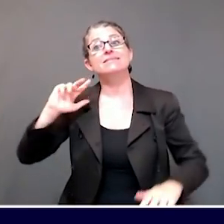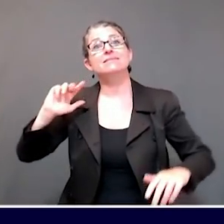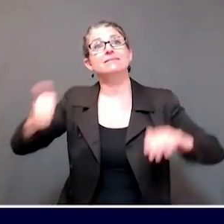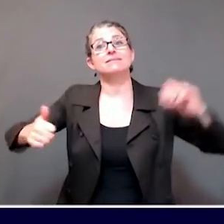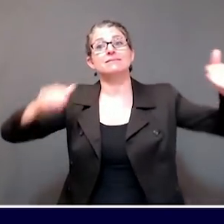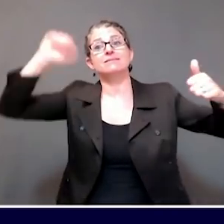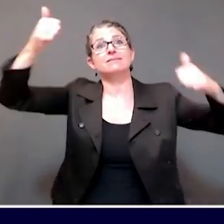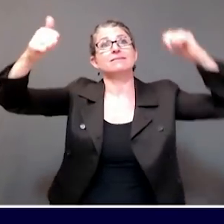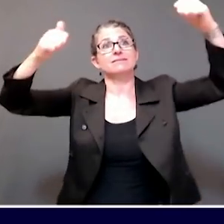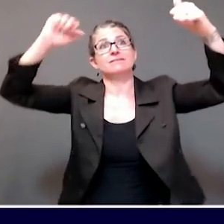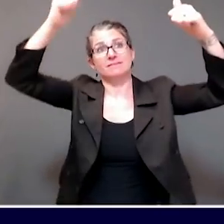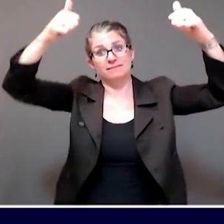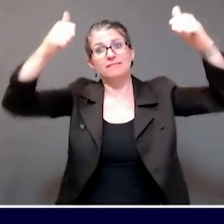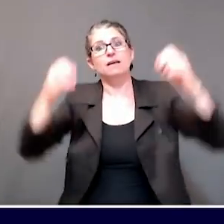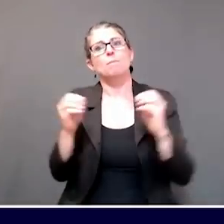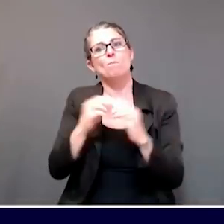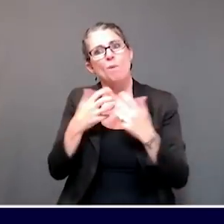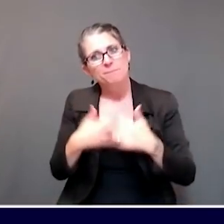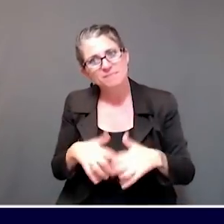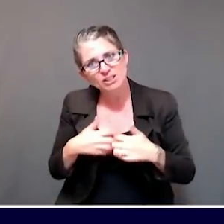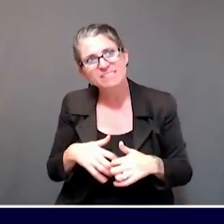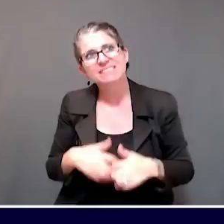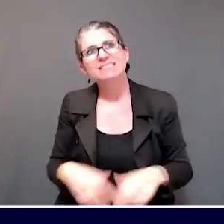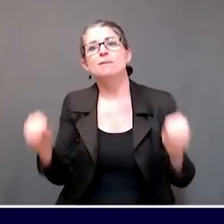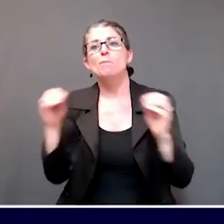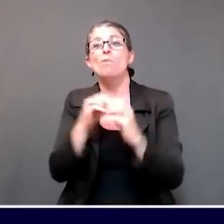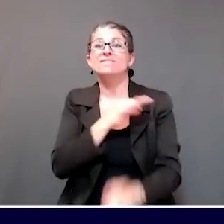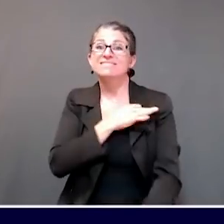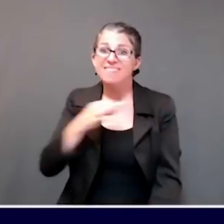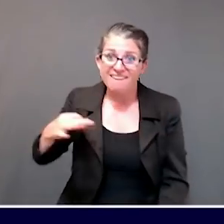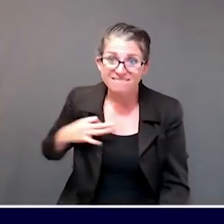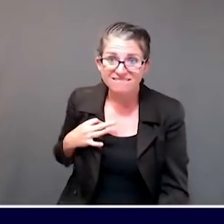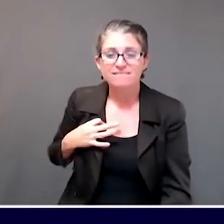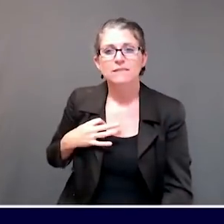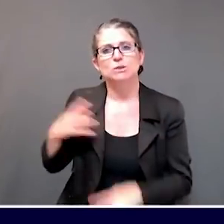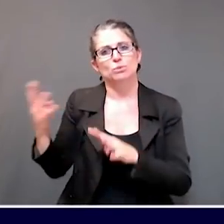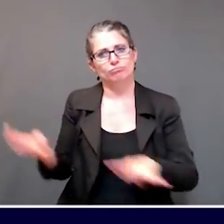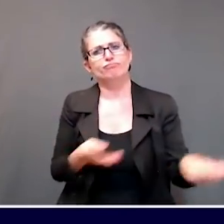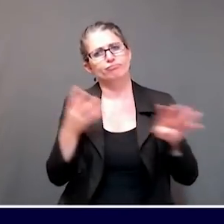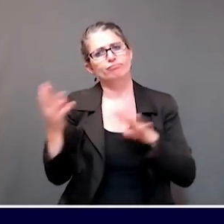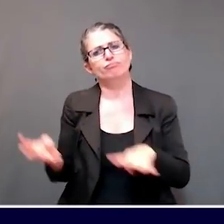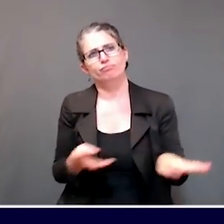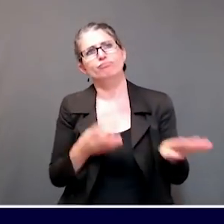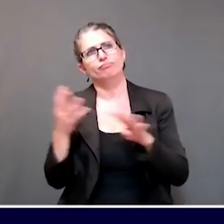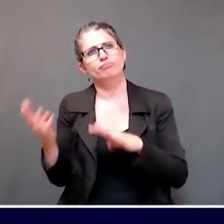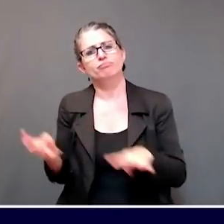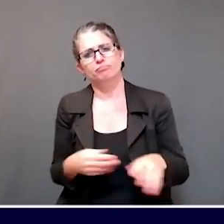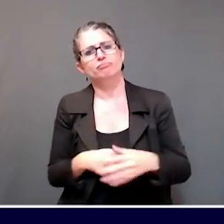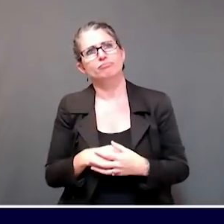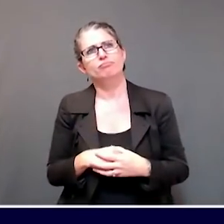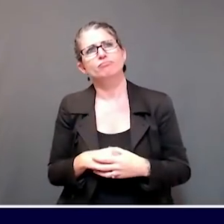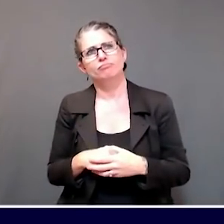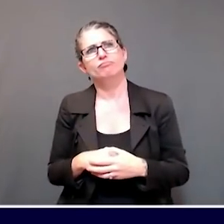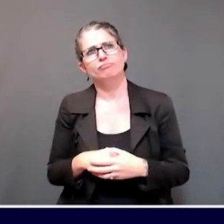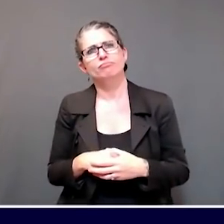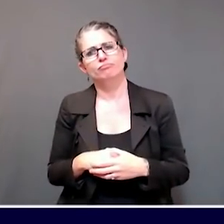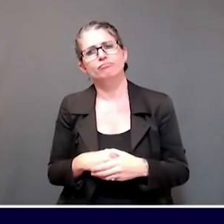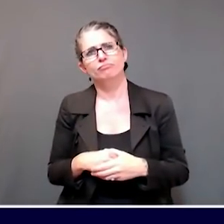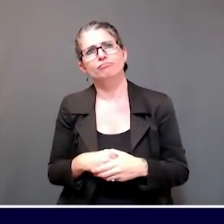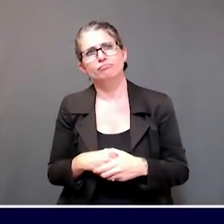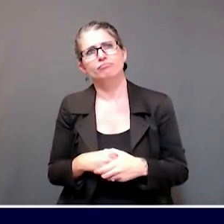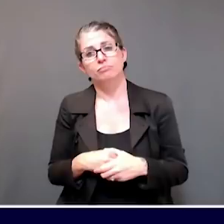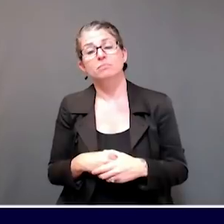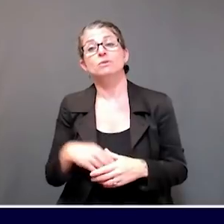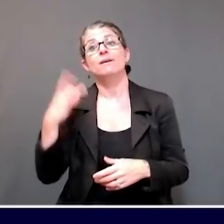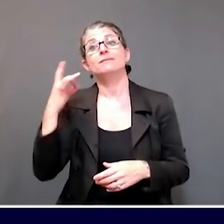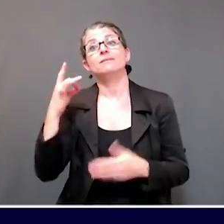more staff. So we feel as though the number of tests that we would be getting with what we announced today is